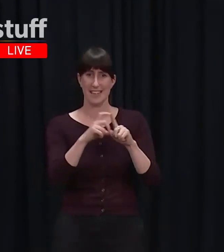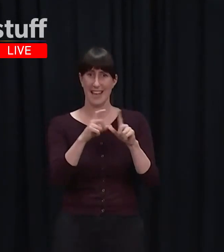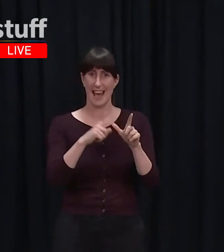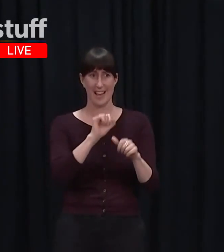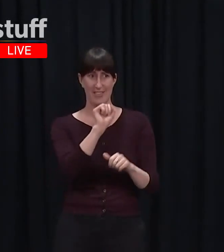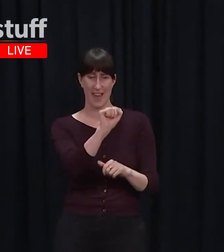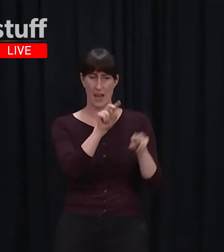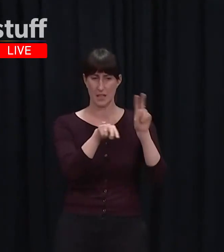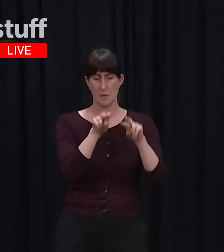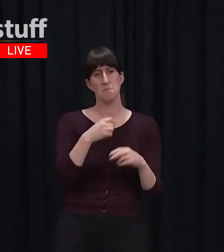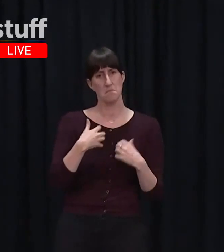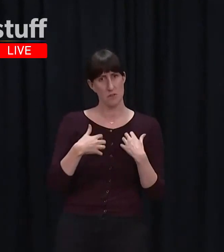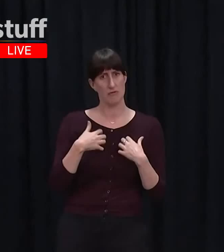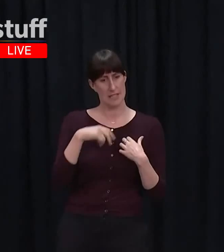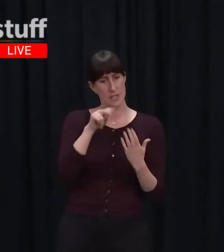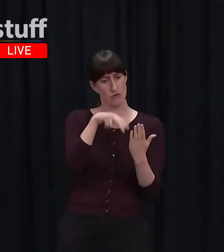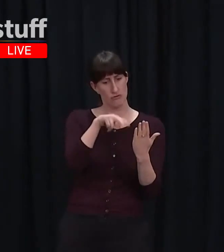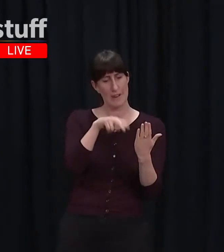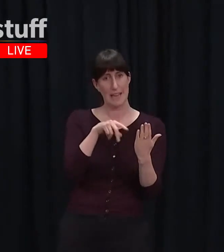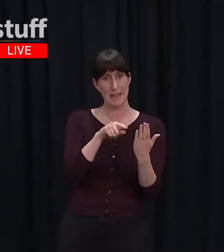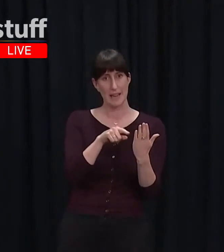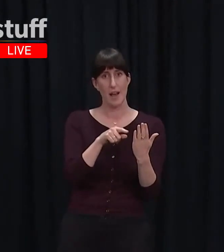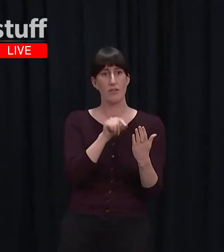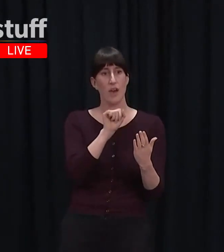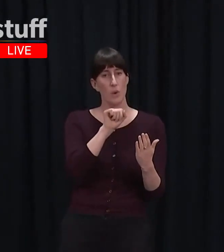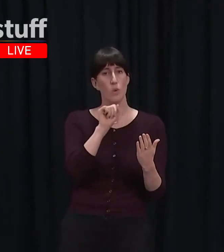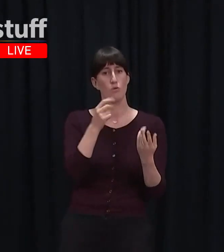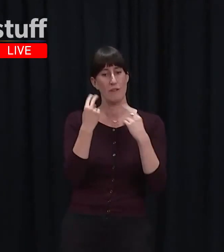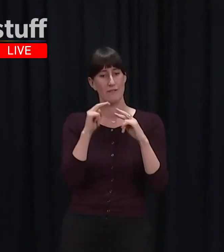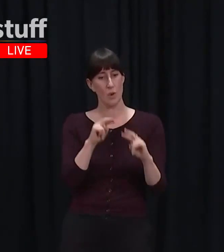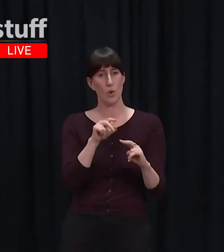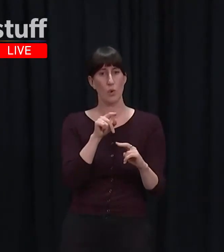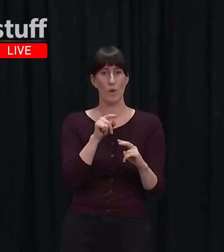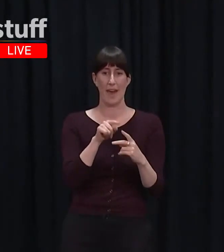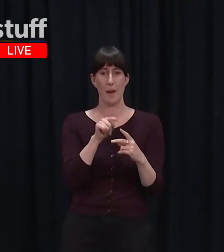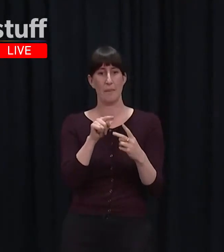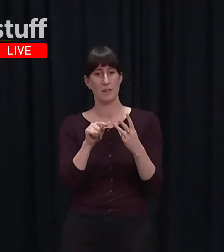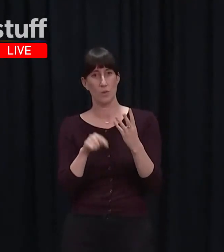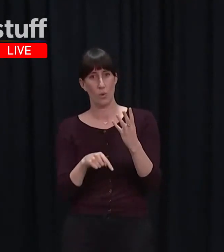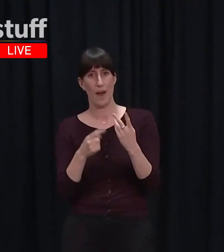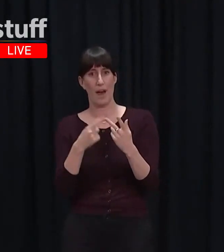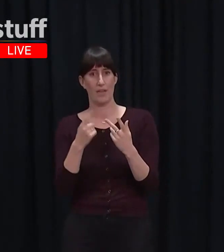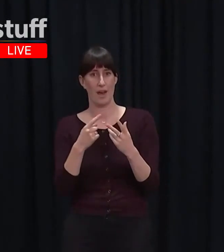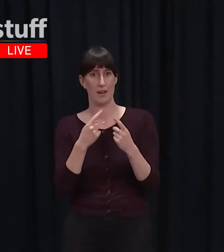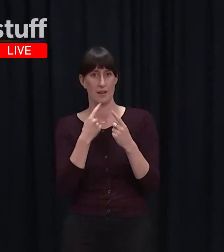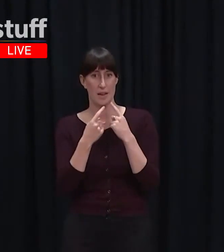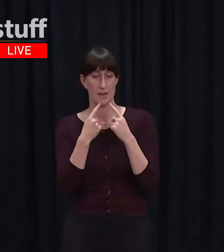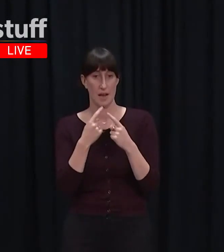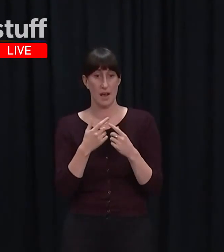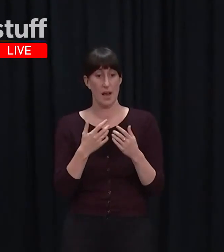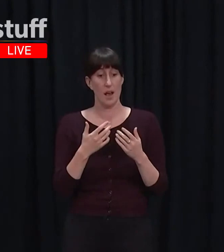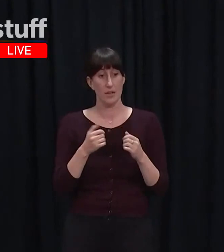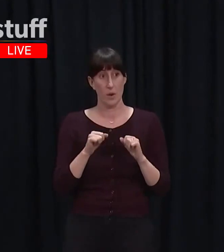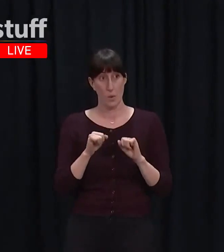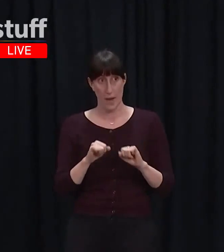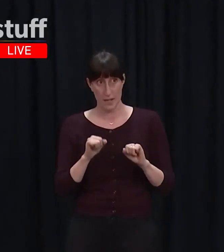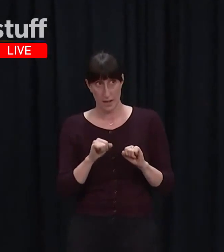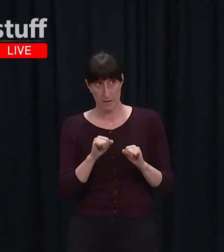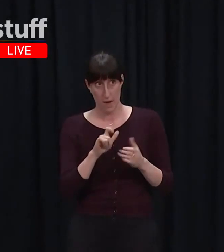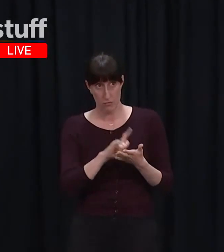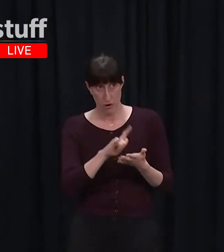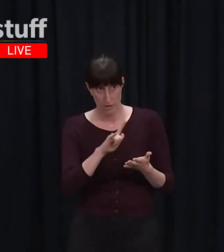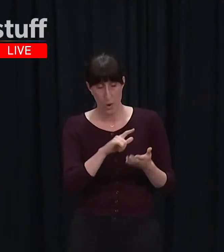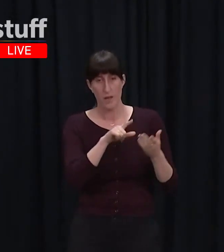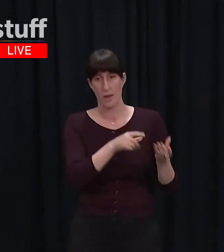obviously review that as well as all the other data they get. Pending that approval, it will then be referred to our